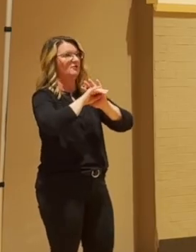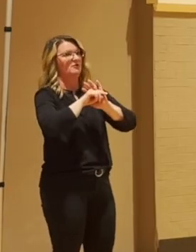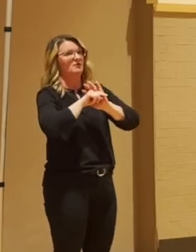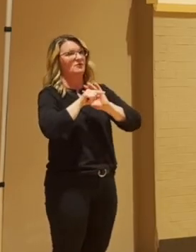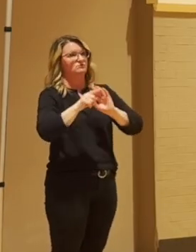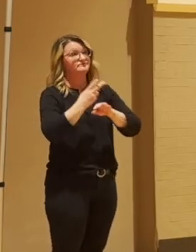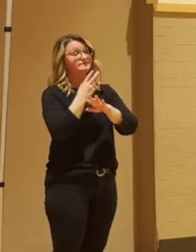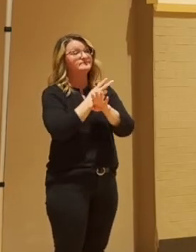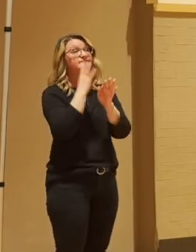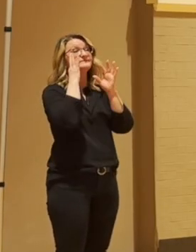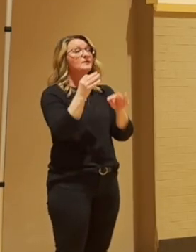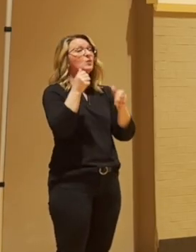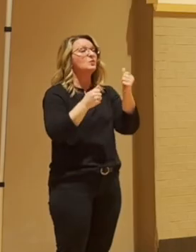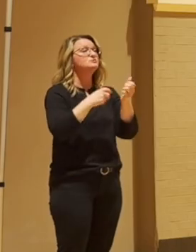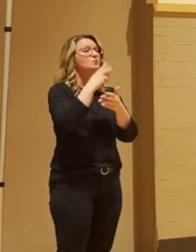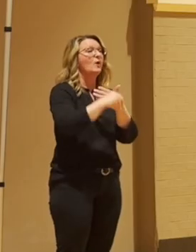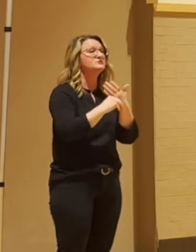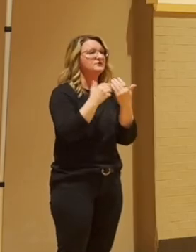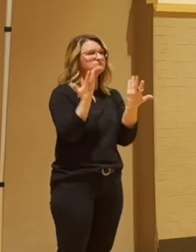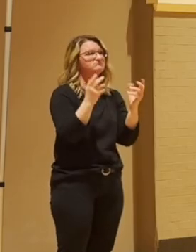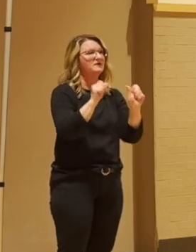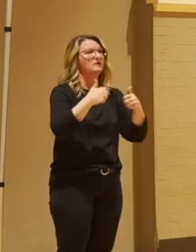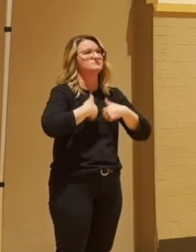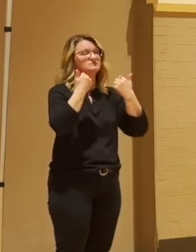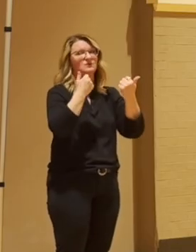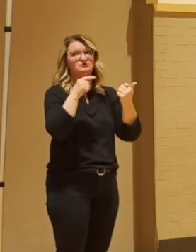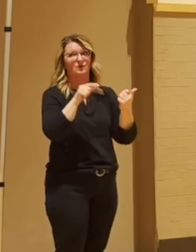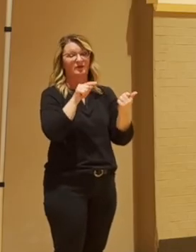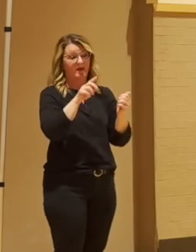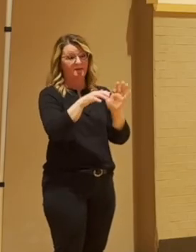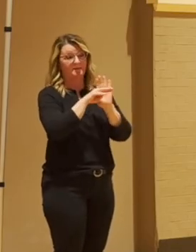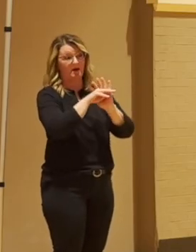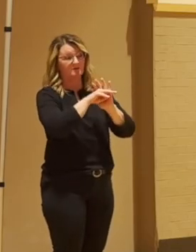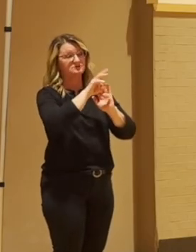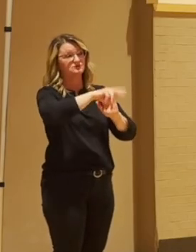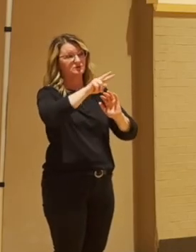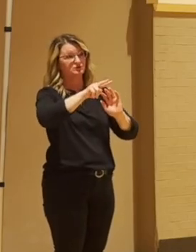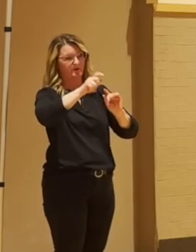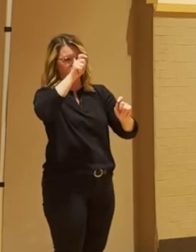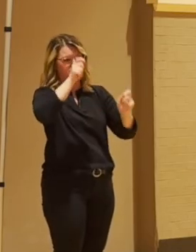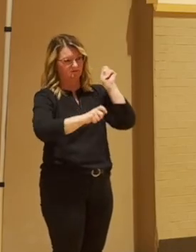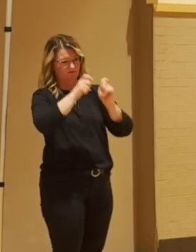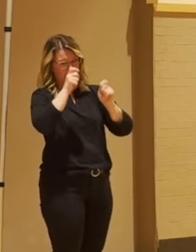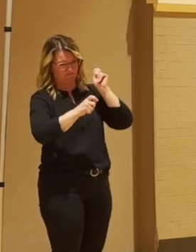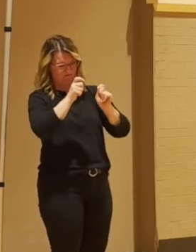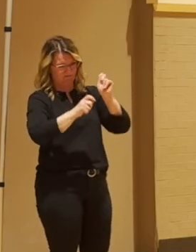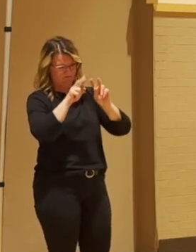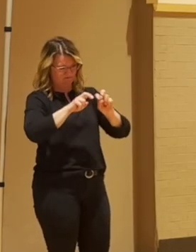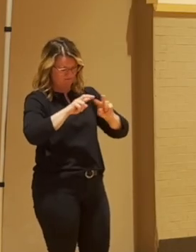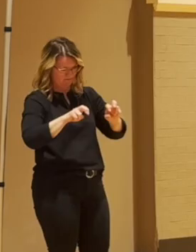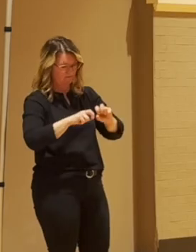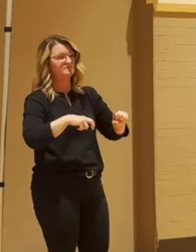to decide what projects would be viable. We looked at the model in 2022, and through recalibration, we found out